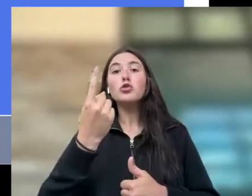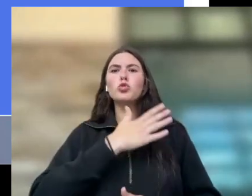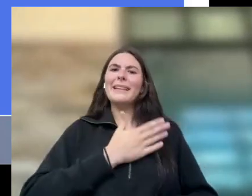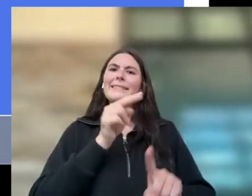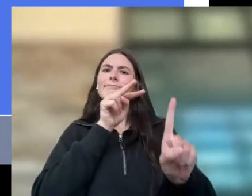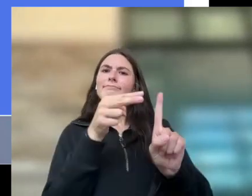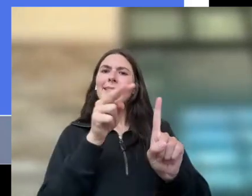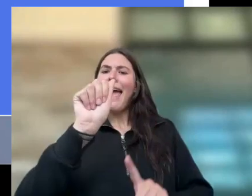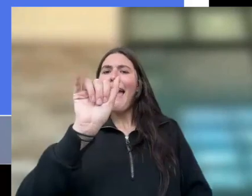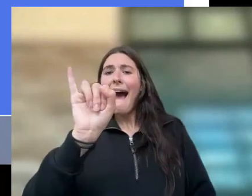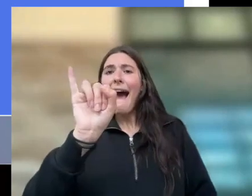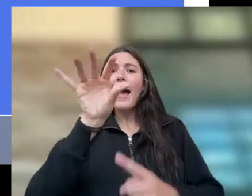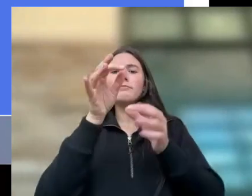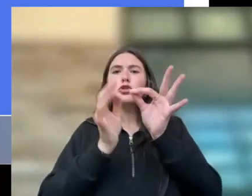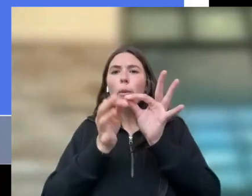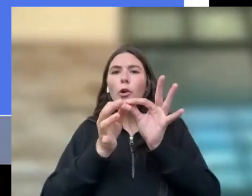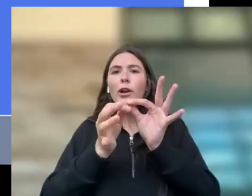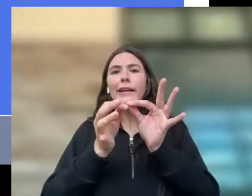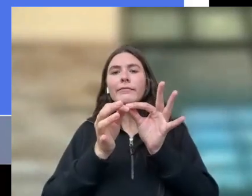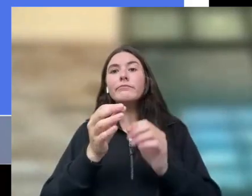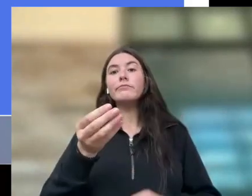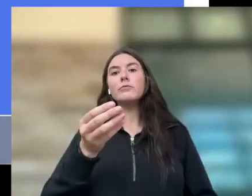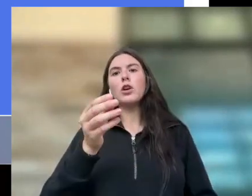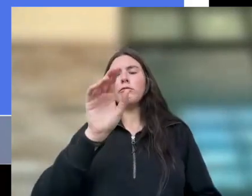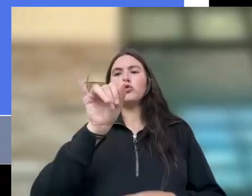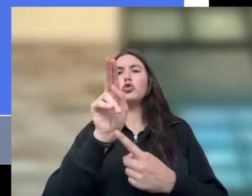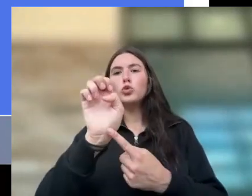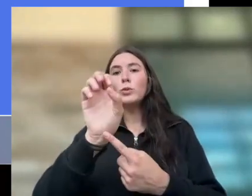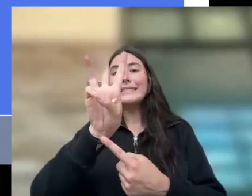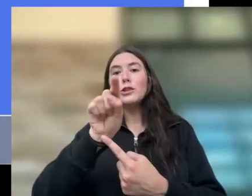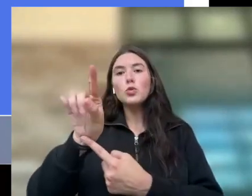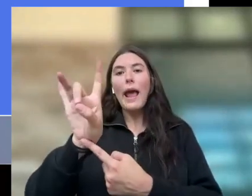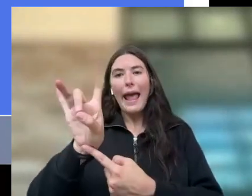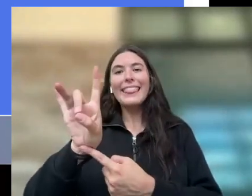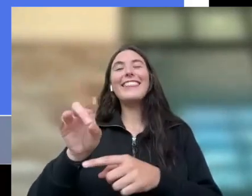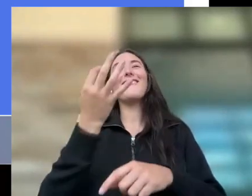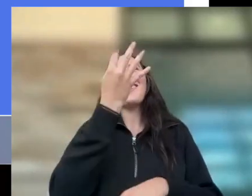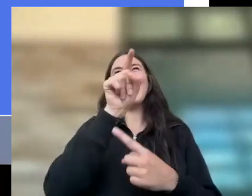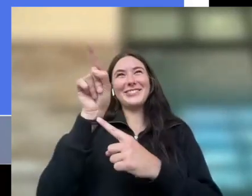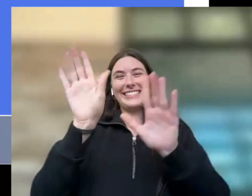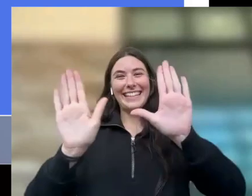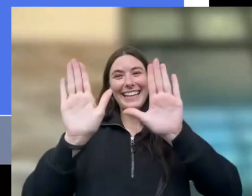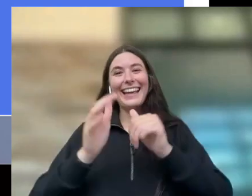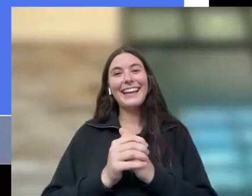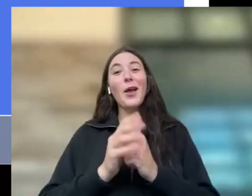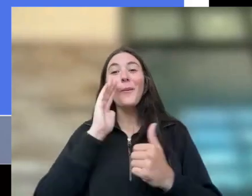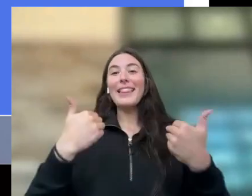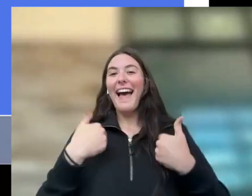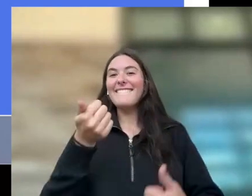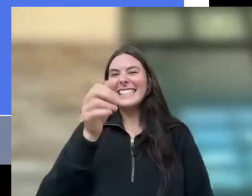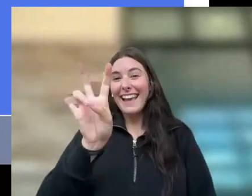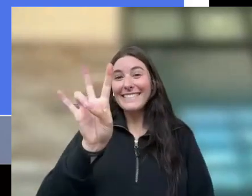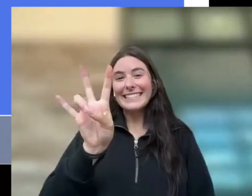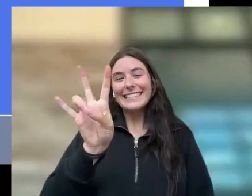Interpreting Summit that is coming up June 6th to 8th. That's a Friday to Sunday. And we are going to have 17